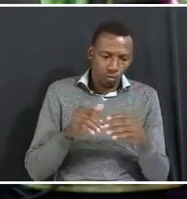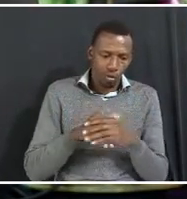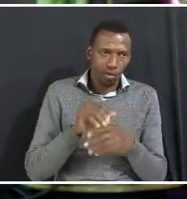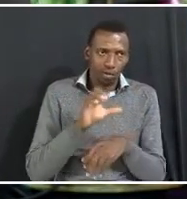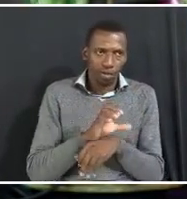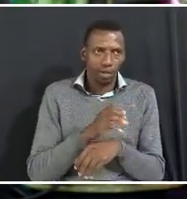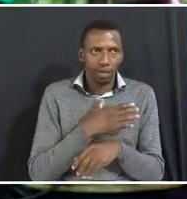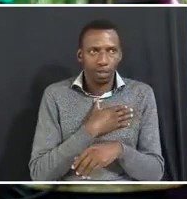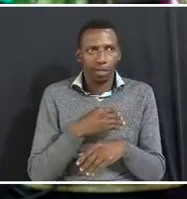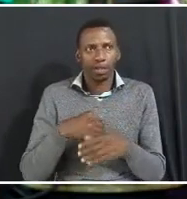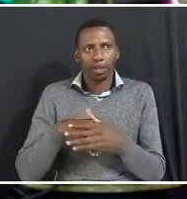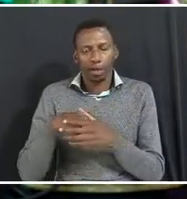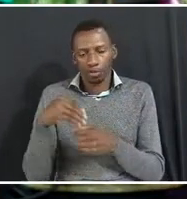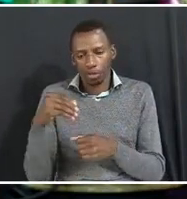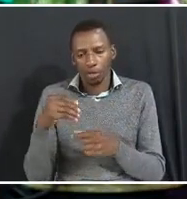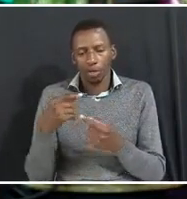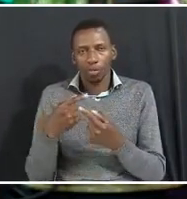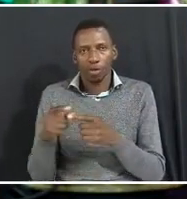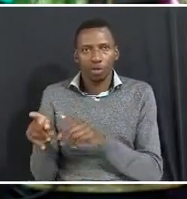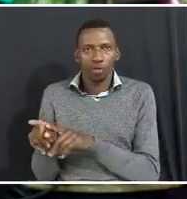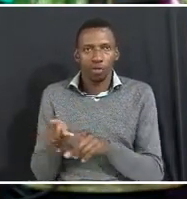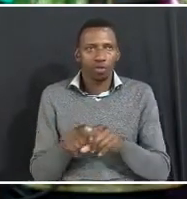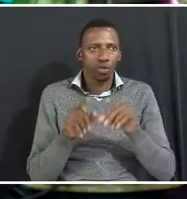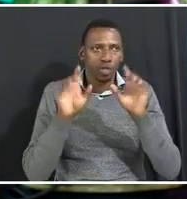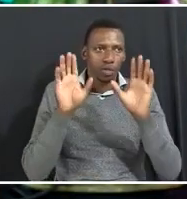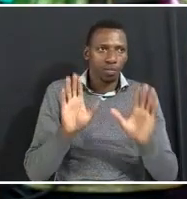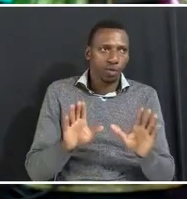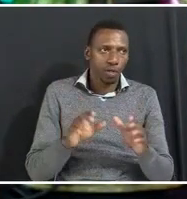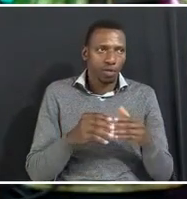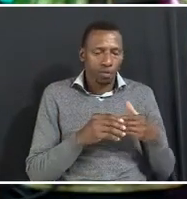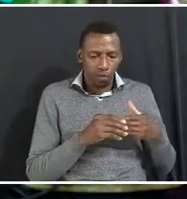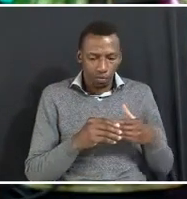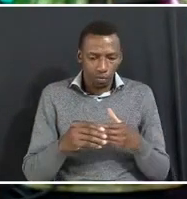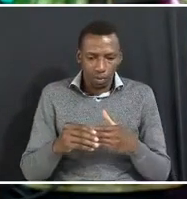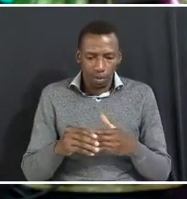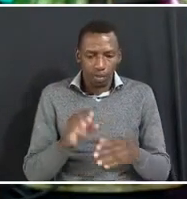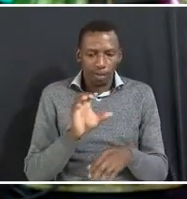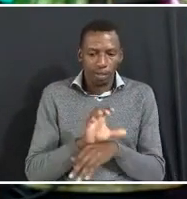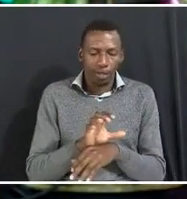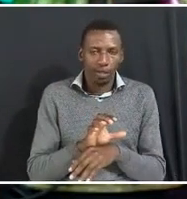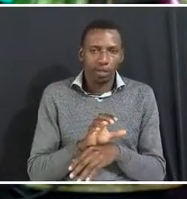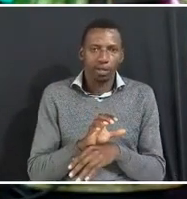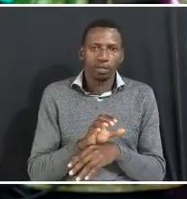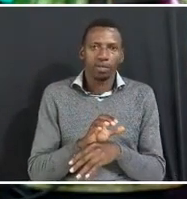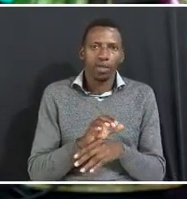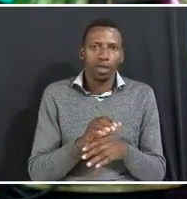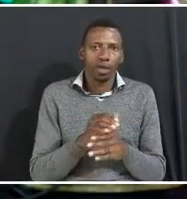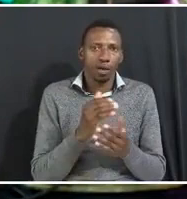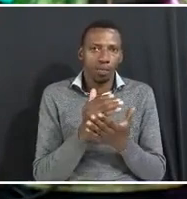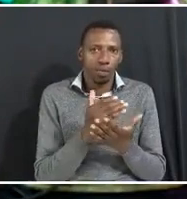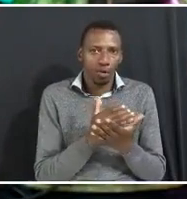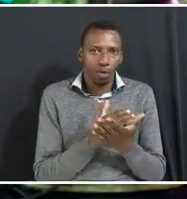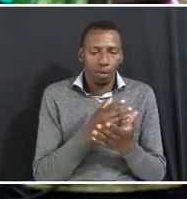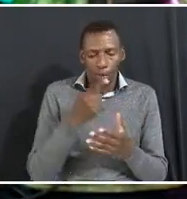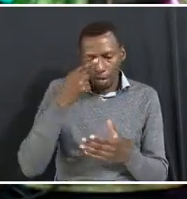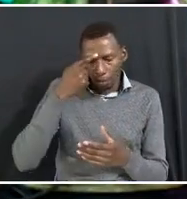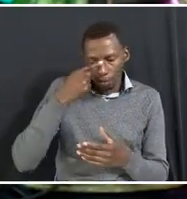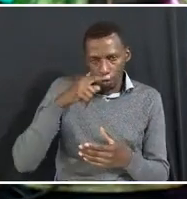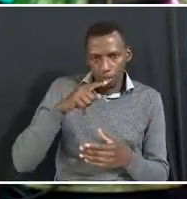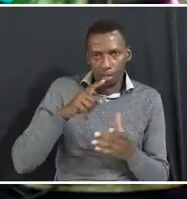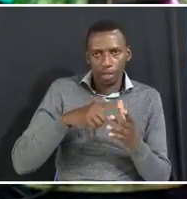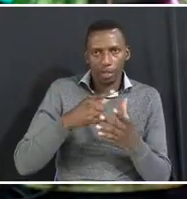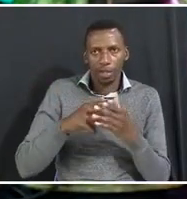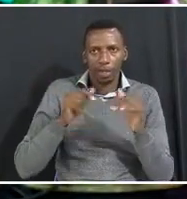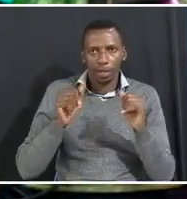outside. But yes, it is also important to be guided by the church manual and the policy, as you said, and then we can be able to do